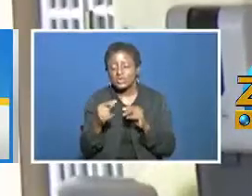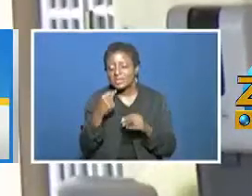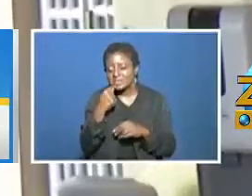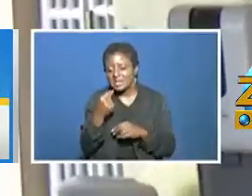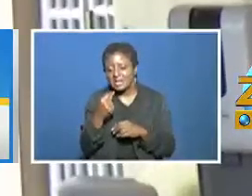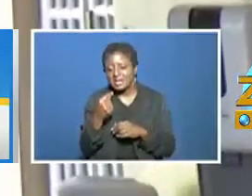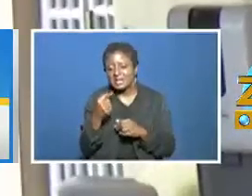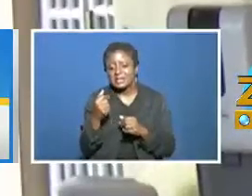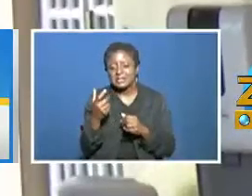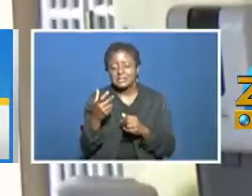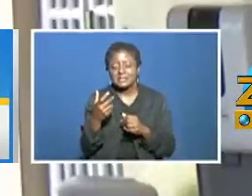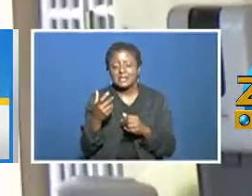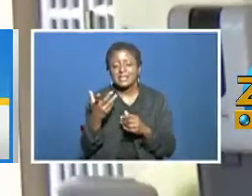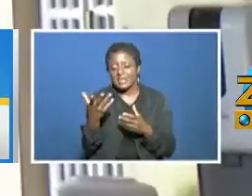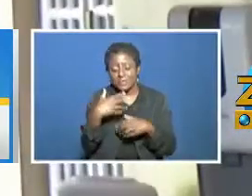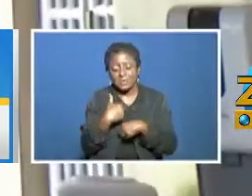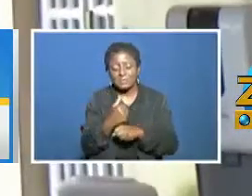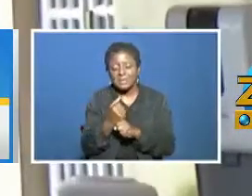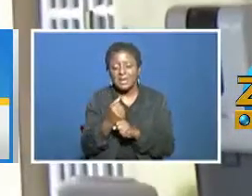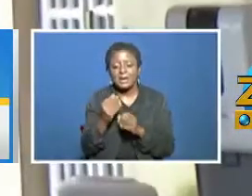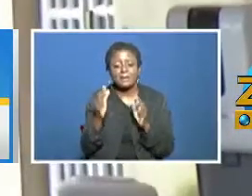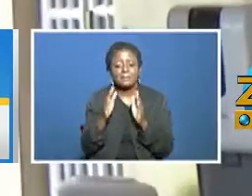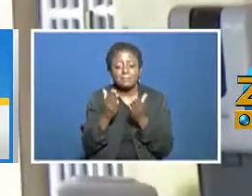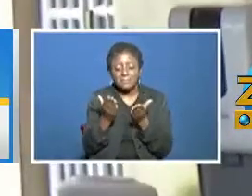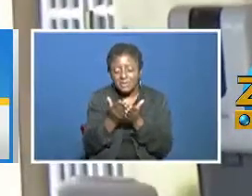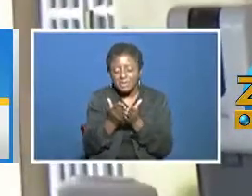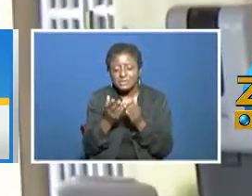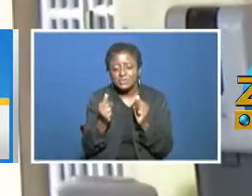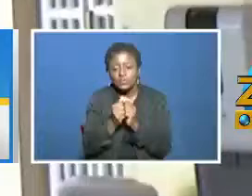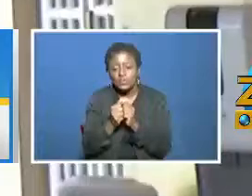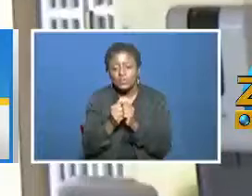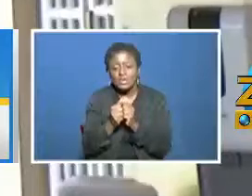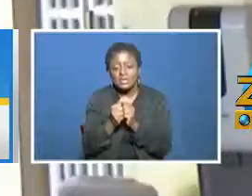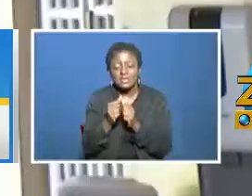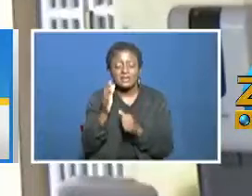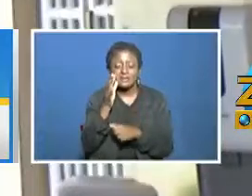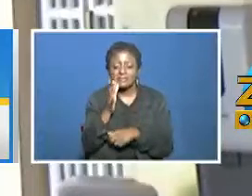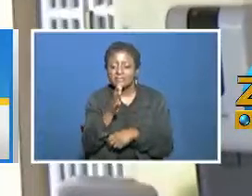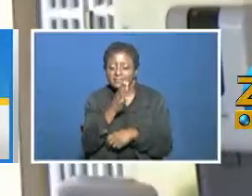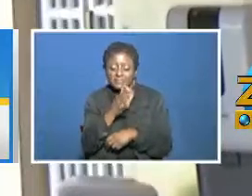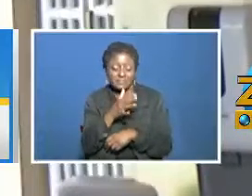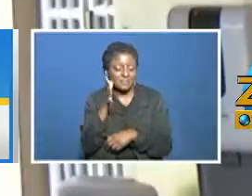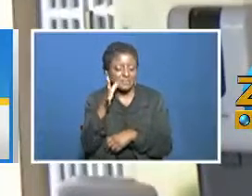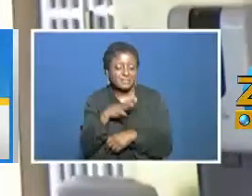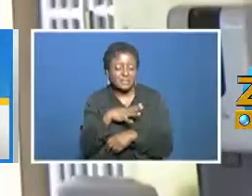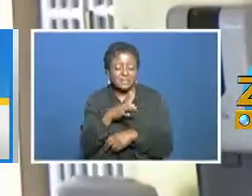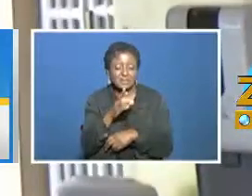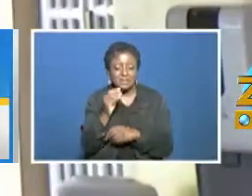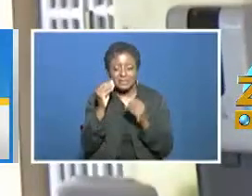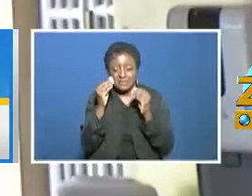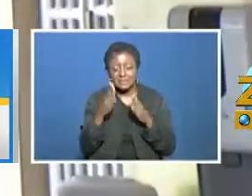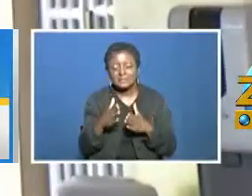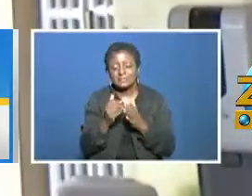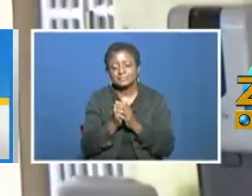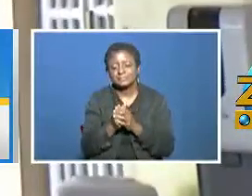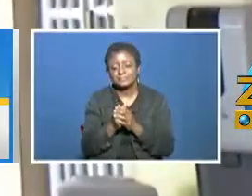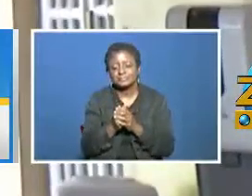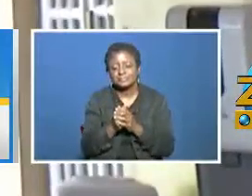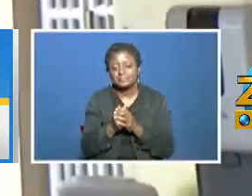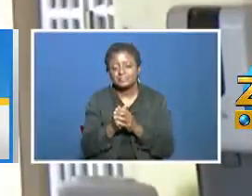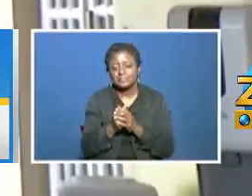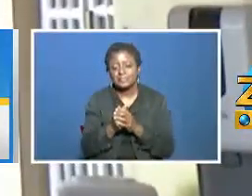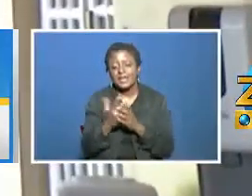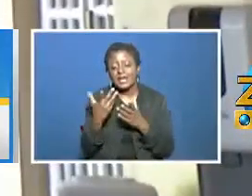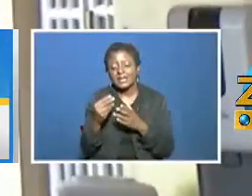Farmer. They're also creating visual interpretations of stories and exploring all of the